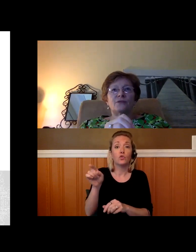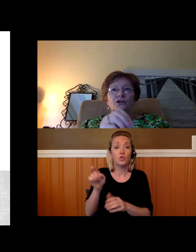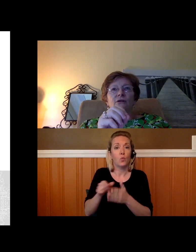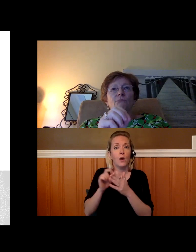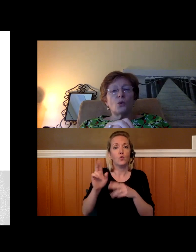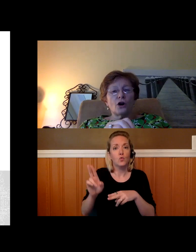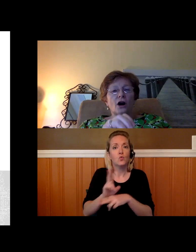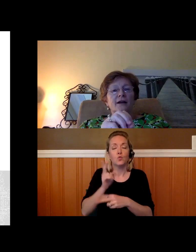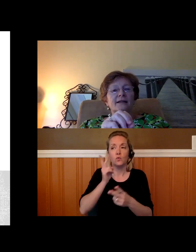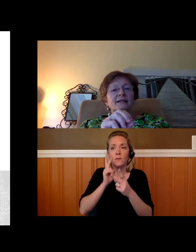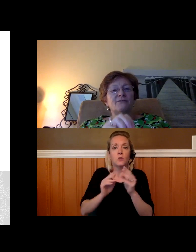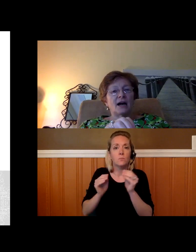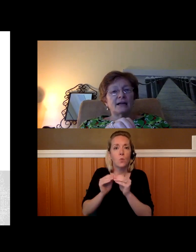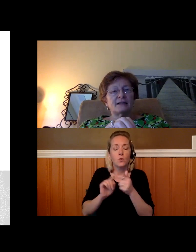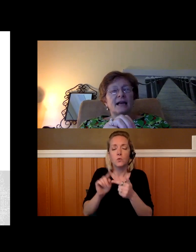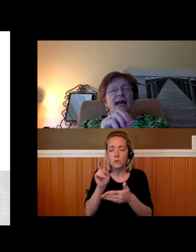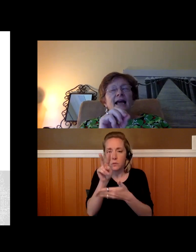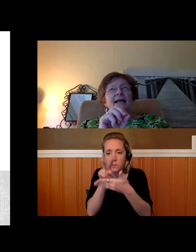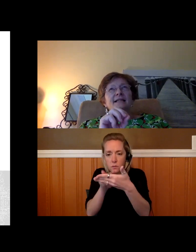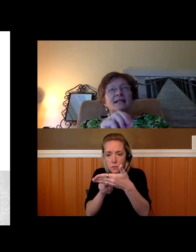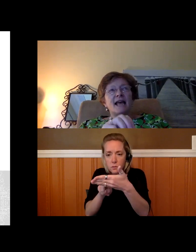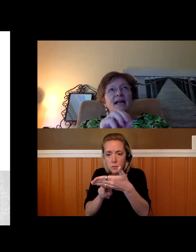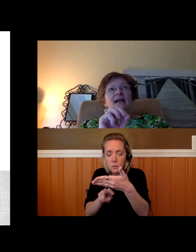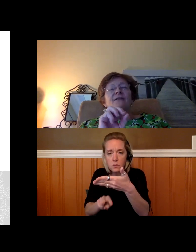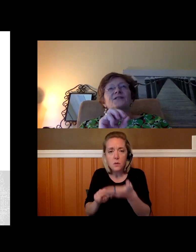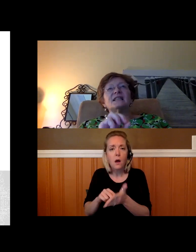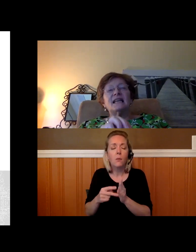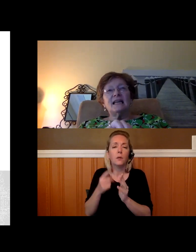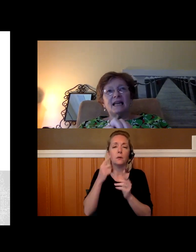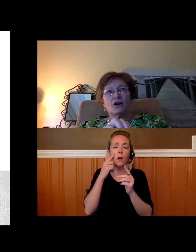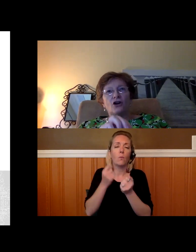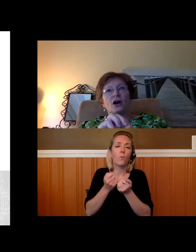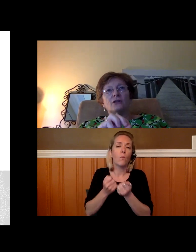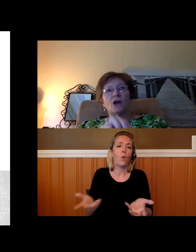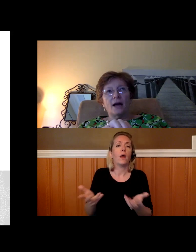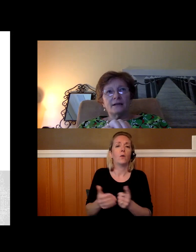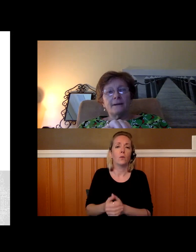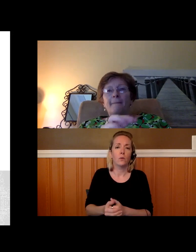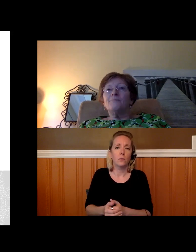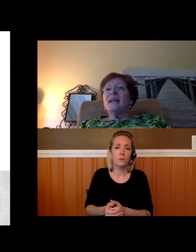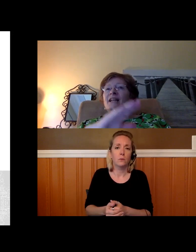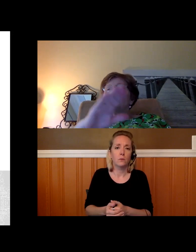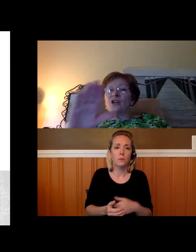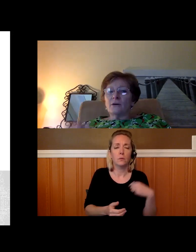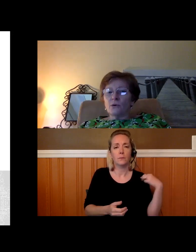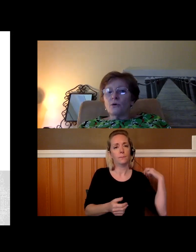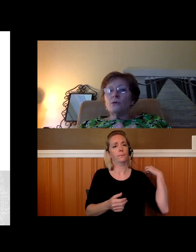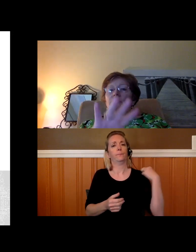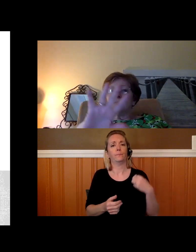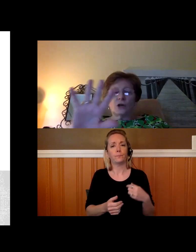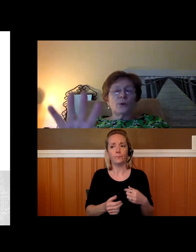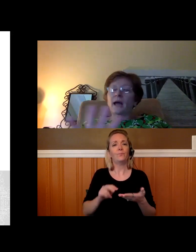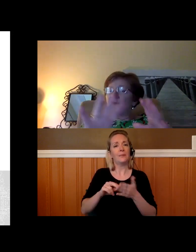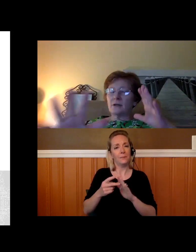this device is then fatiguing her a lot. In general, So we have to give her